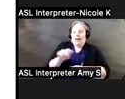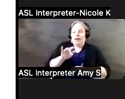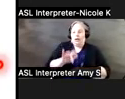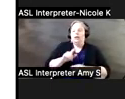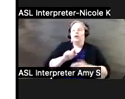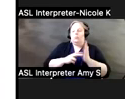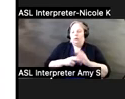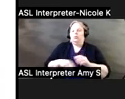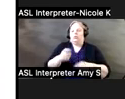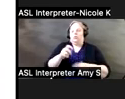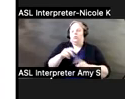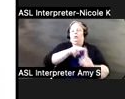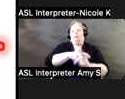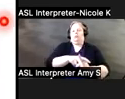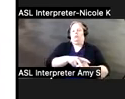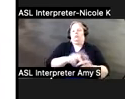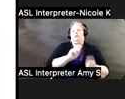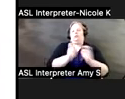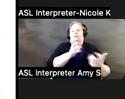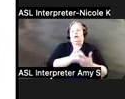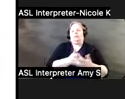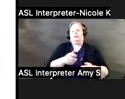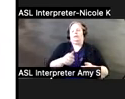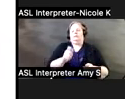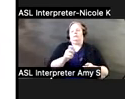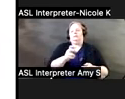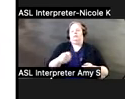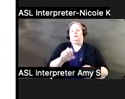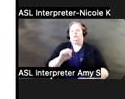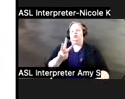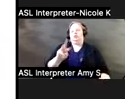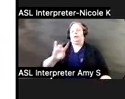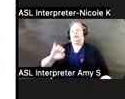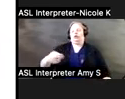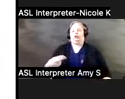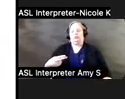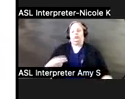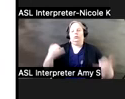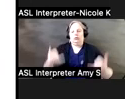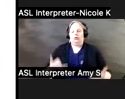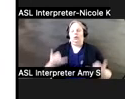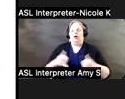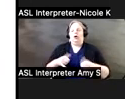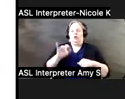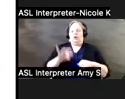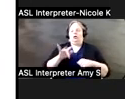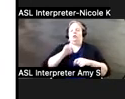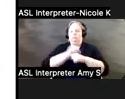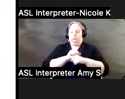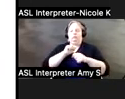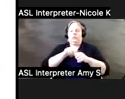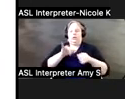plug in an adaptive switch for the A button on the controller and then mount it next to the person where they can physically access